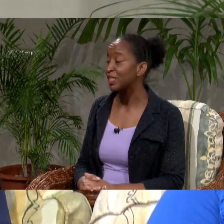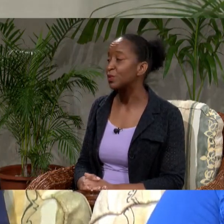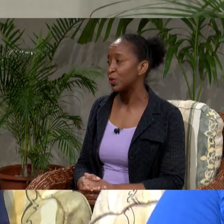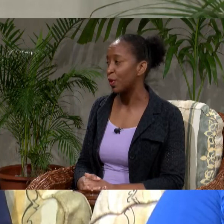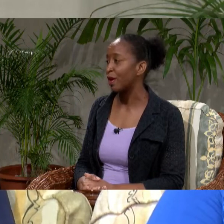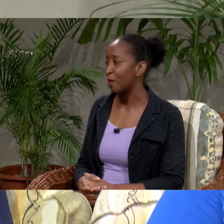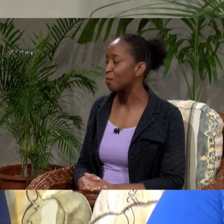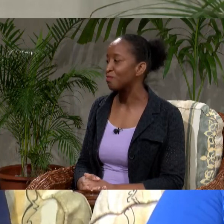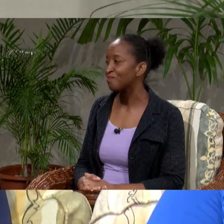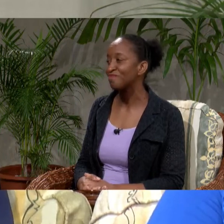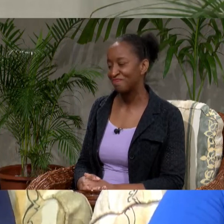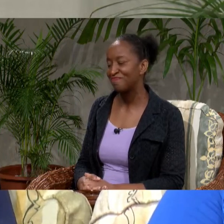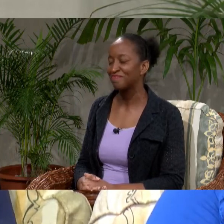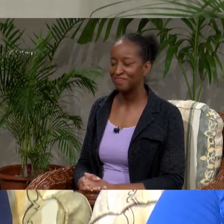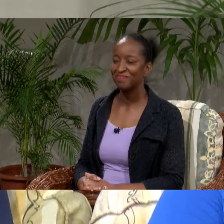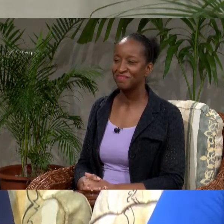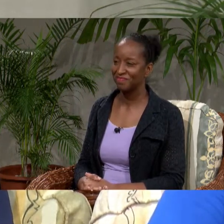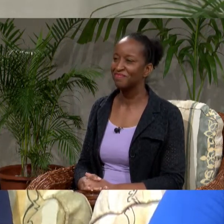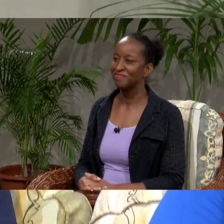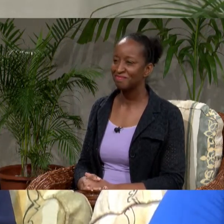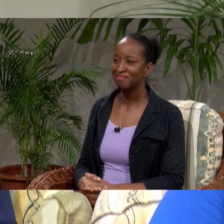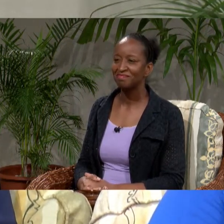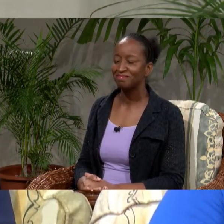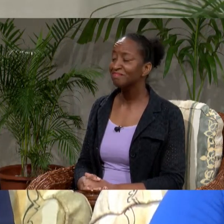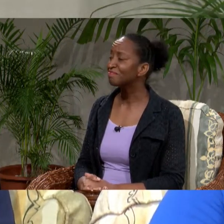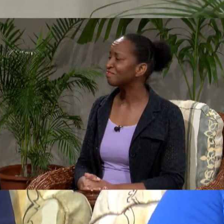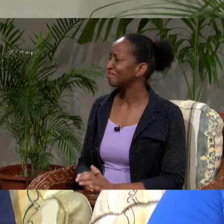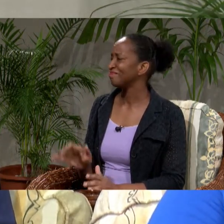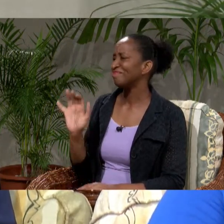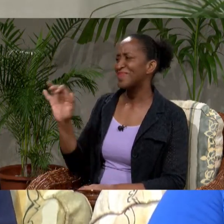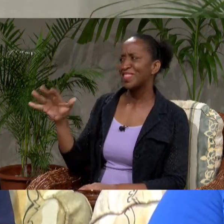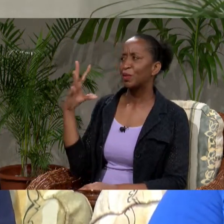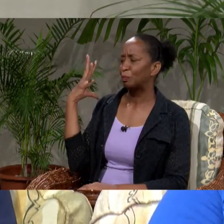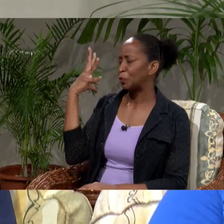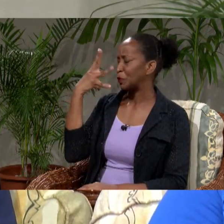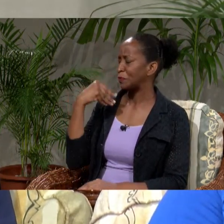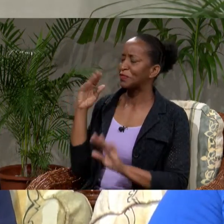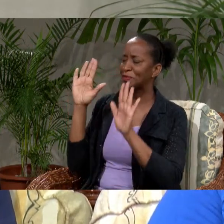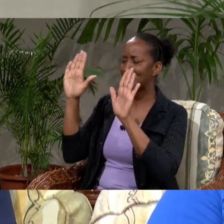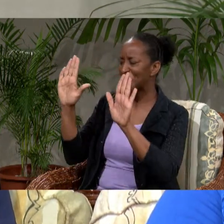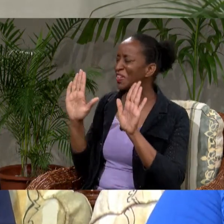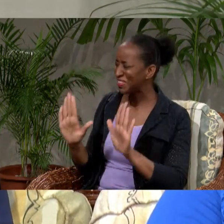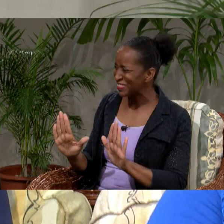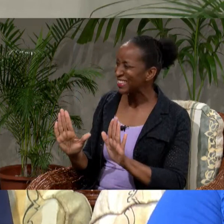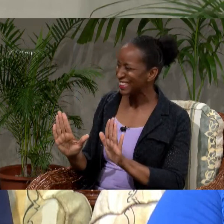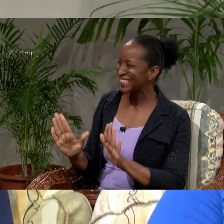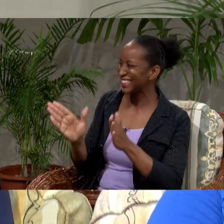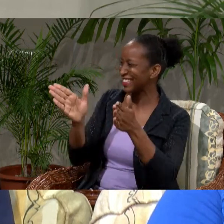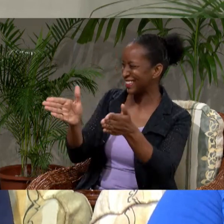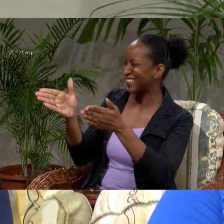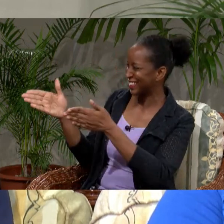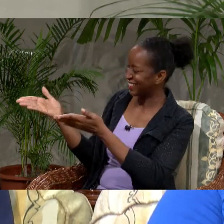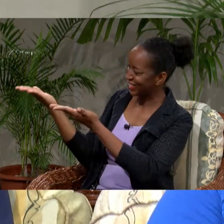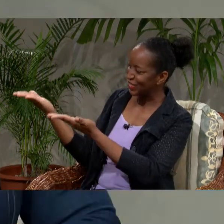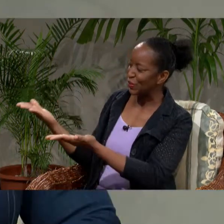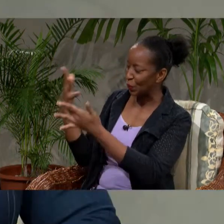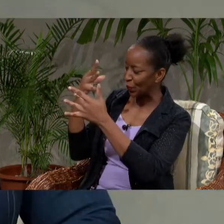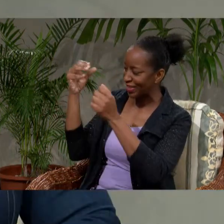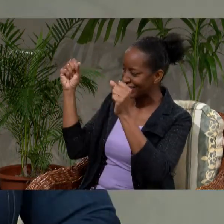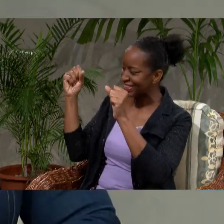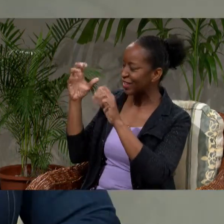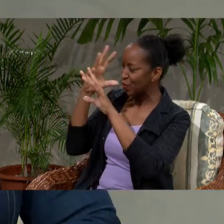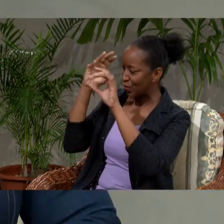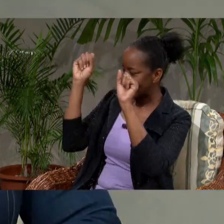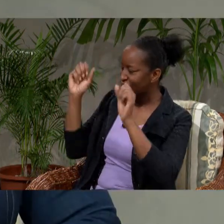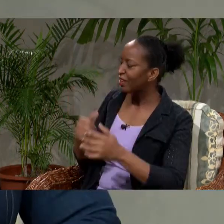So I am pleased with who I am. Oh, that's beautiful. And back to you, Madam President. Let's talk about some of